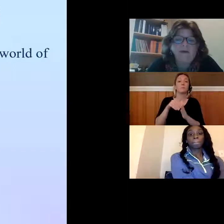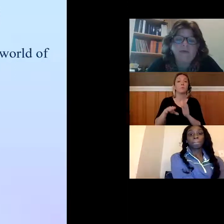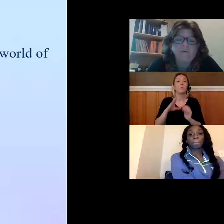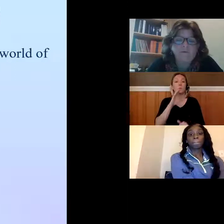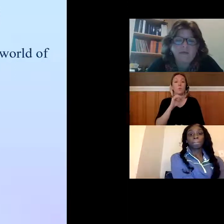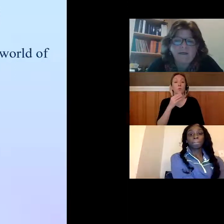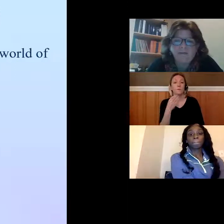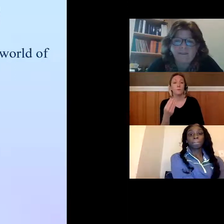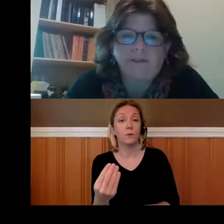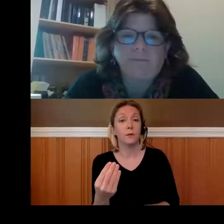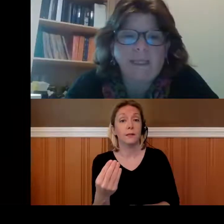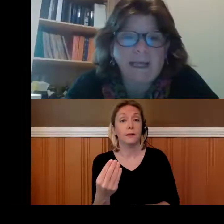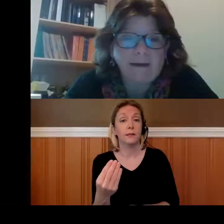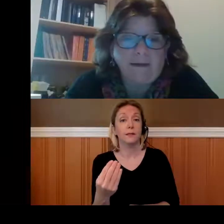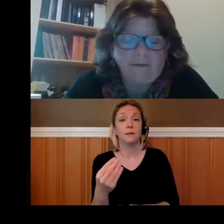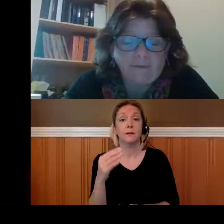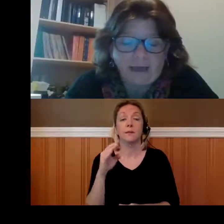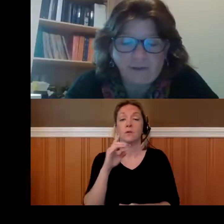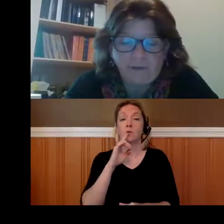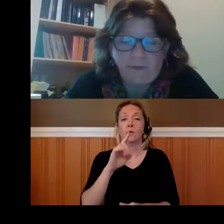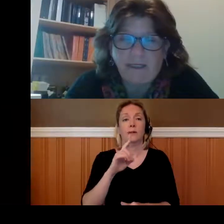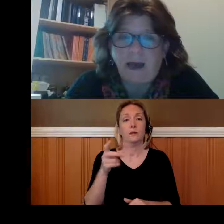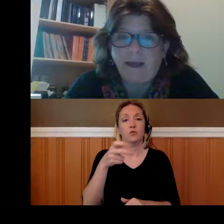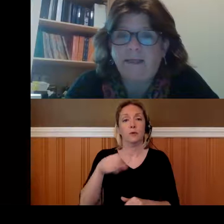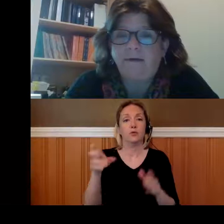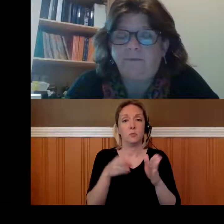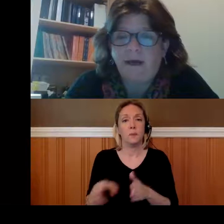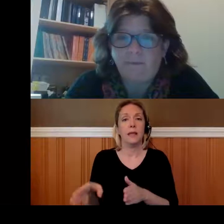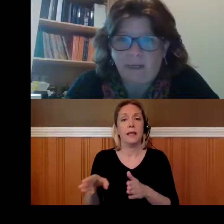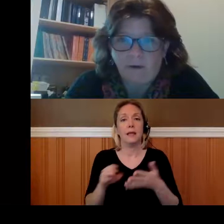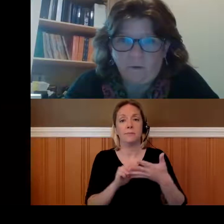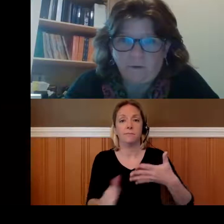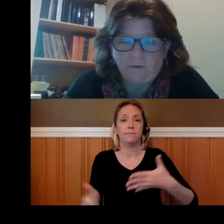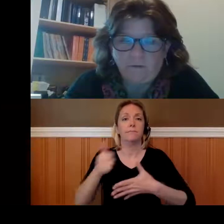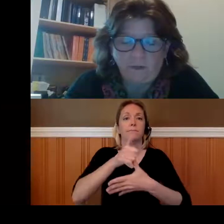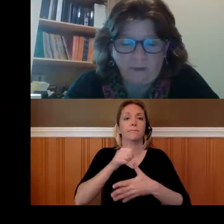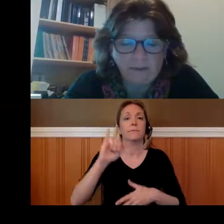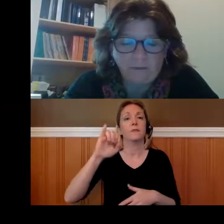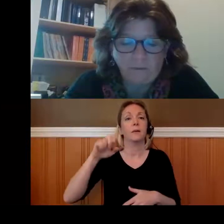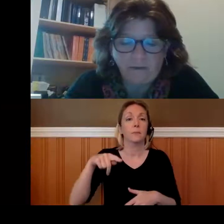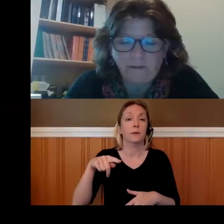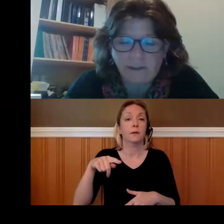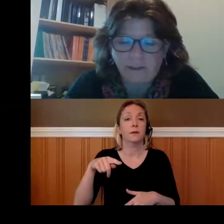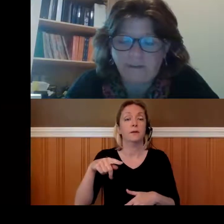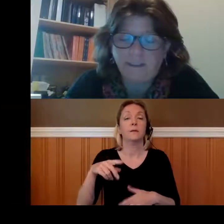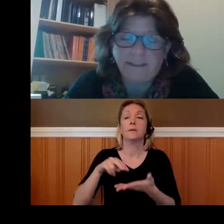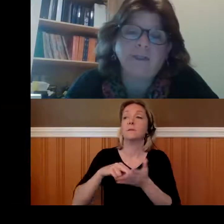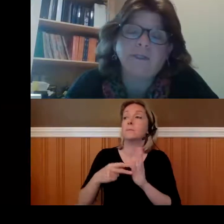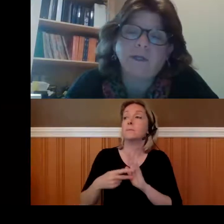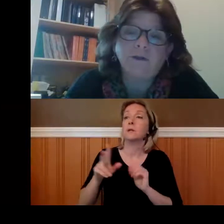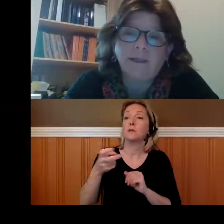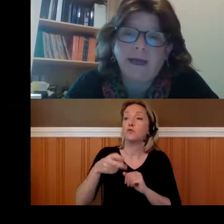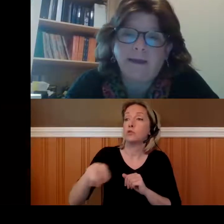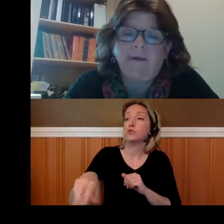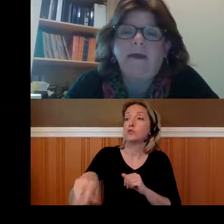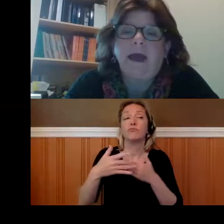it's really that transition plan that should be guiding the IEP goals. So based on what their transition is going to look